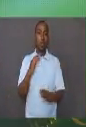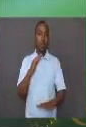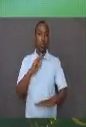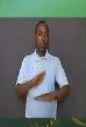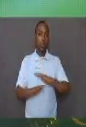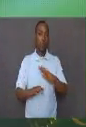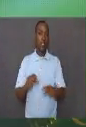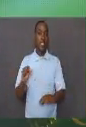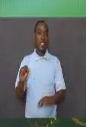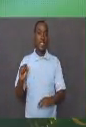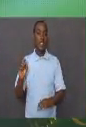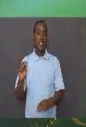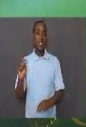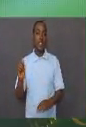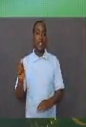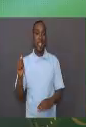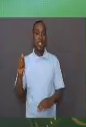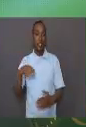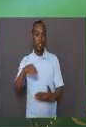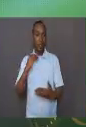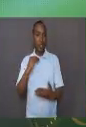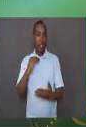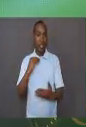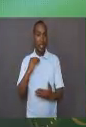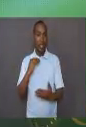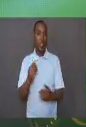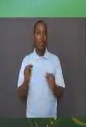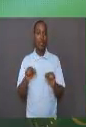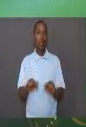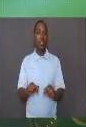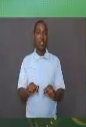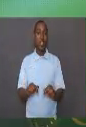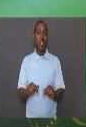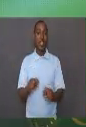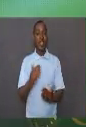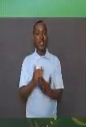of staining. I hope you enjoyed today's lesson.